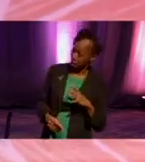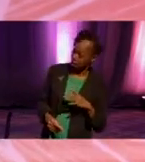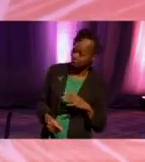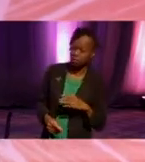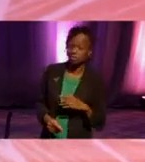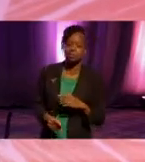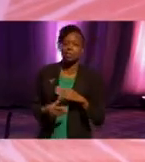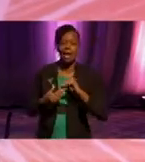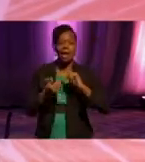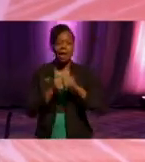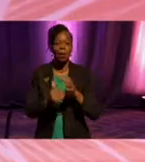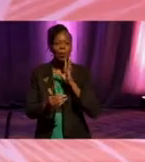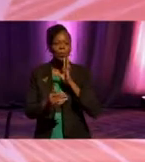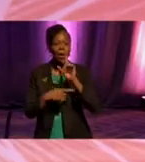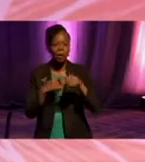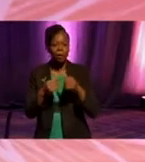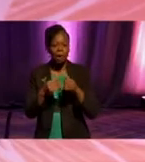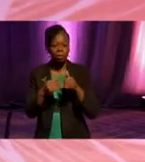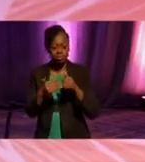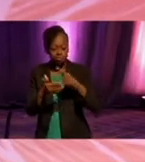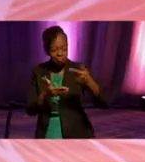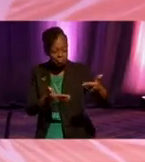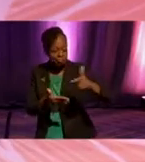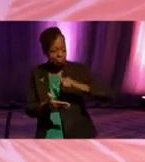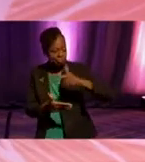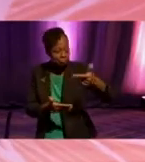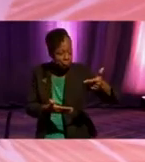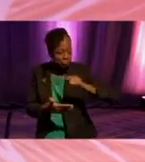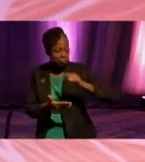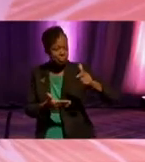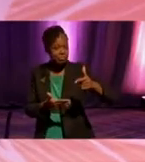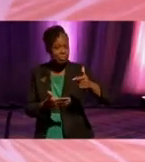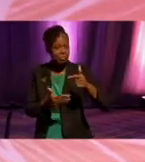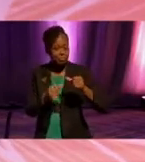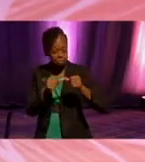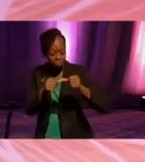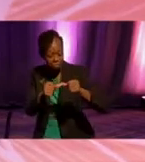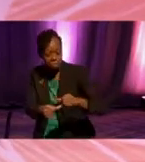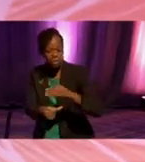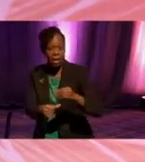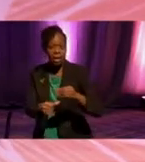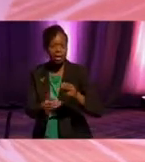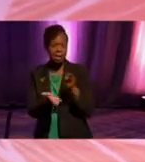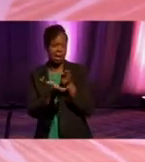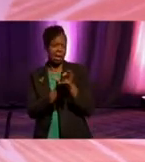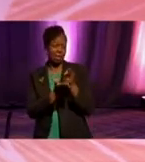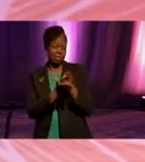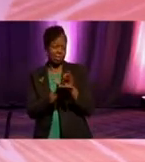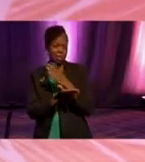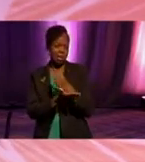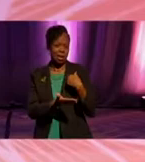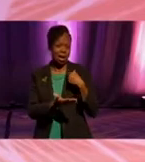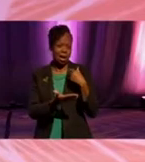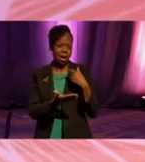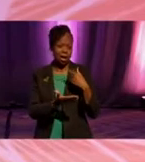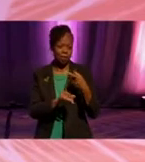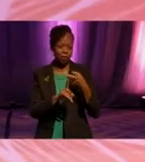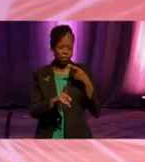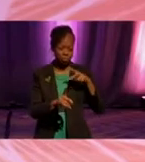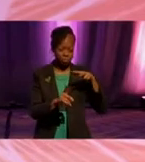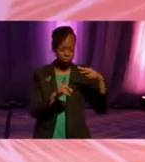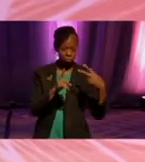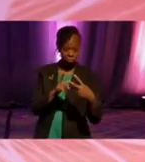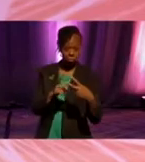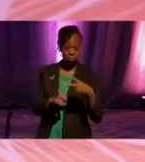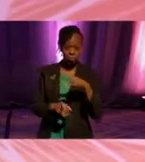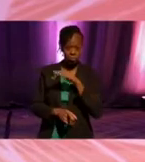it consistently, forthrightly. And I have learned as mayor, and I